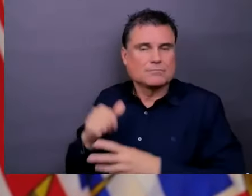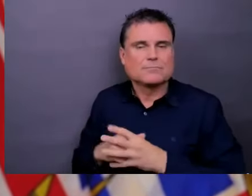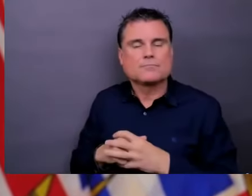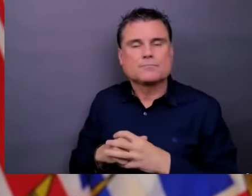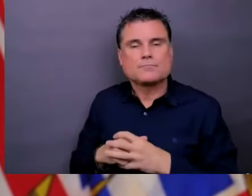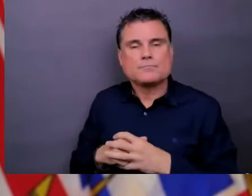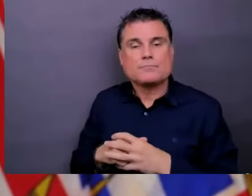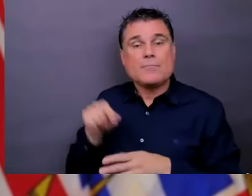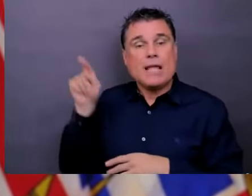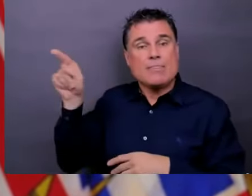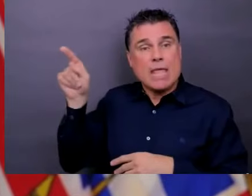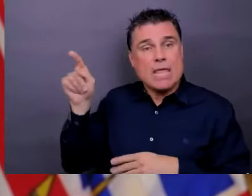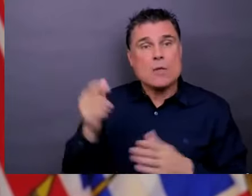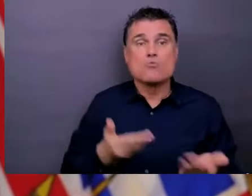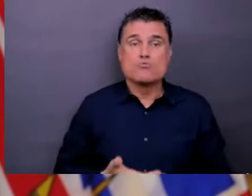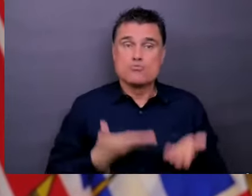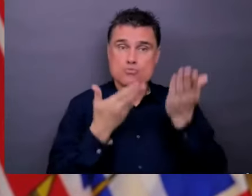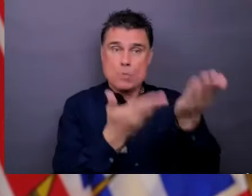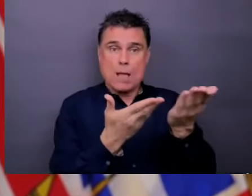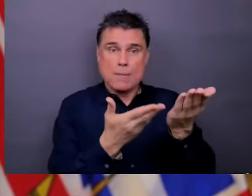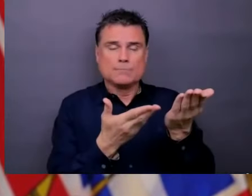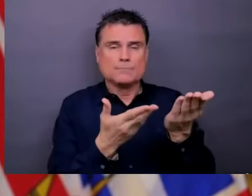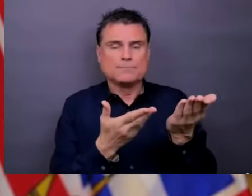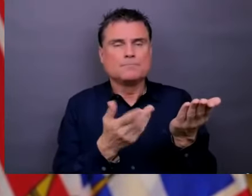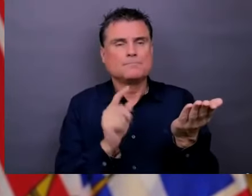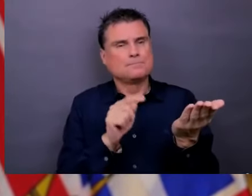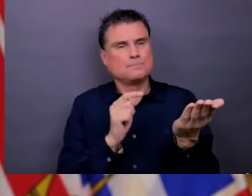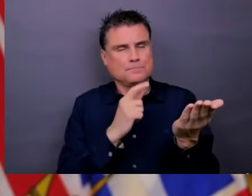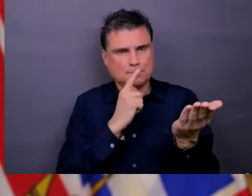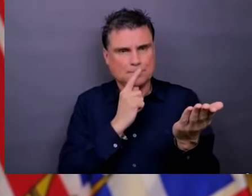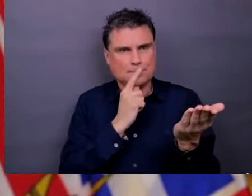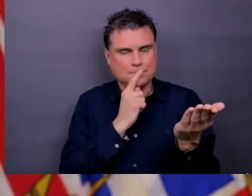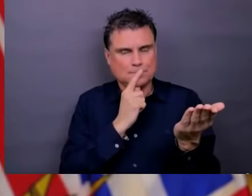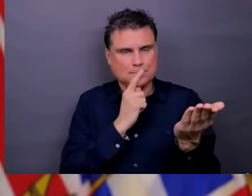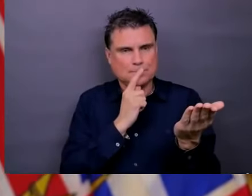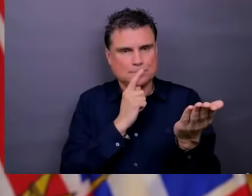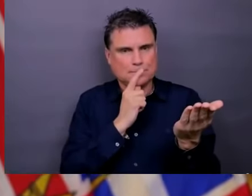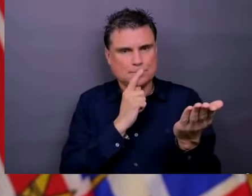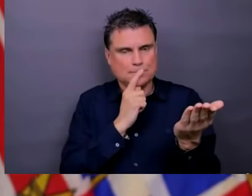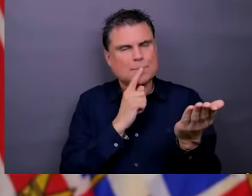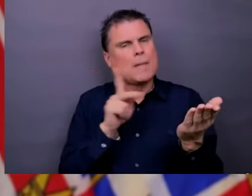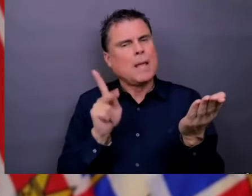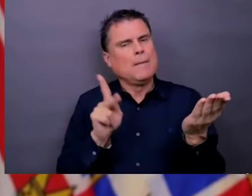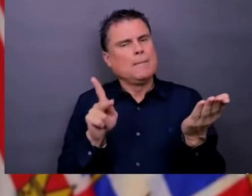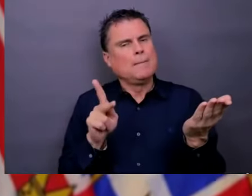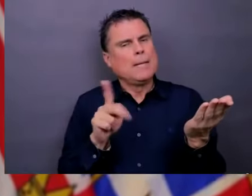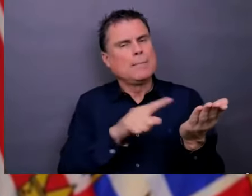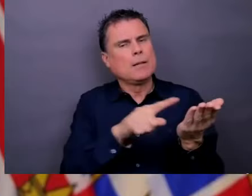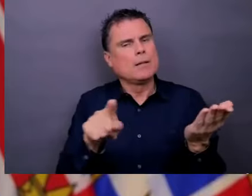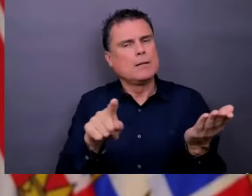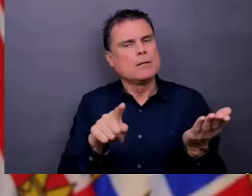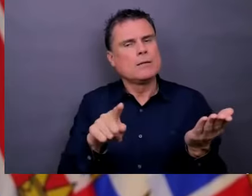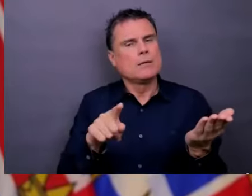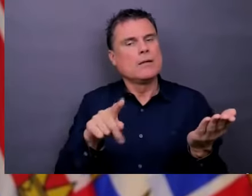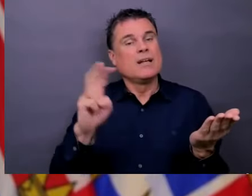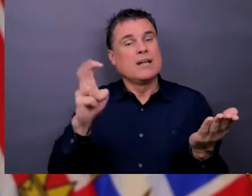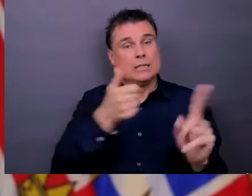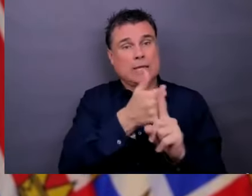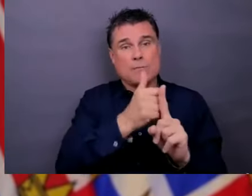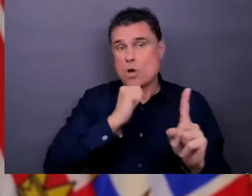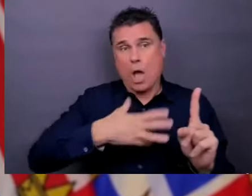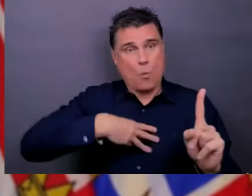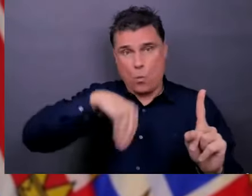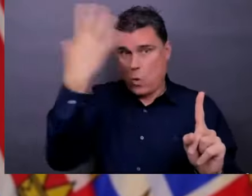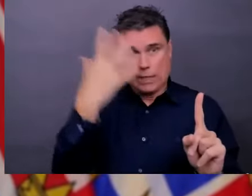in priority two for vaccines. Is BC considering changing its plan to accommodate this? No. Yes